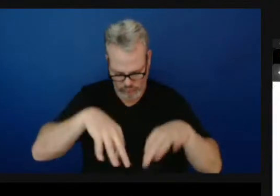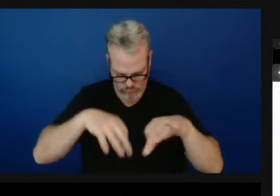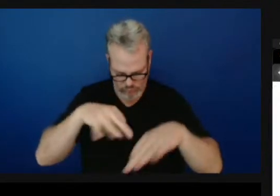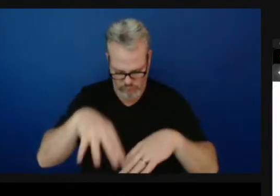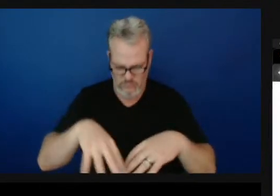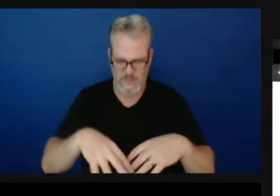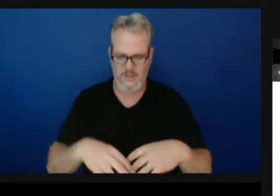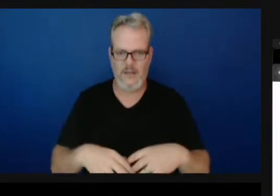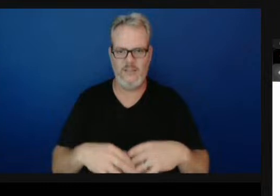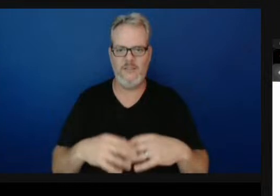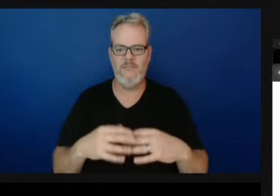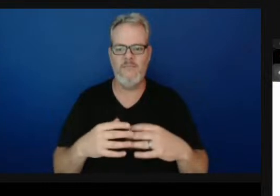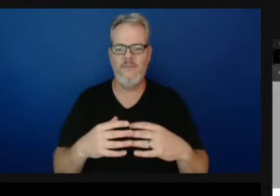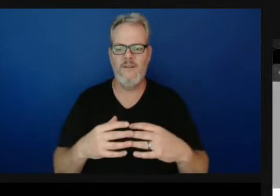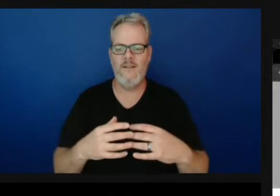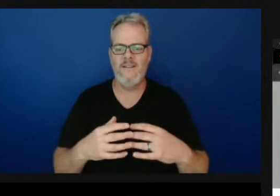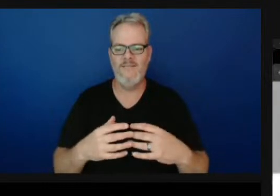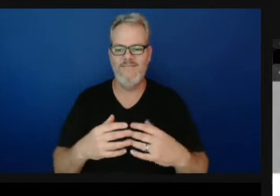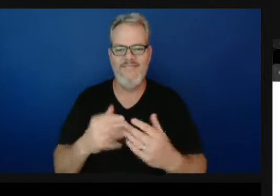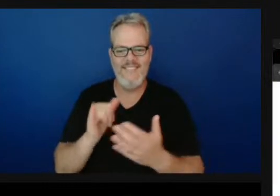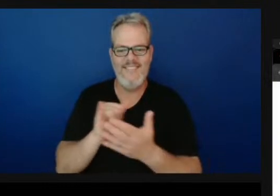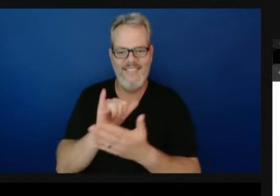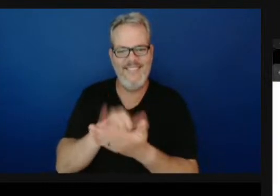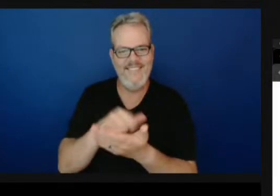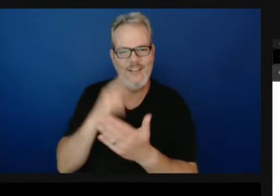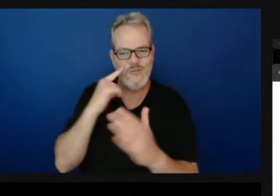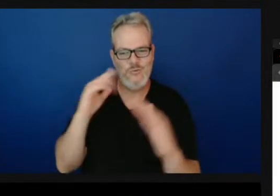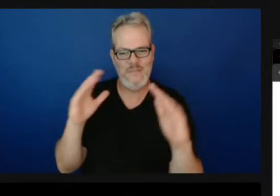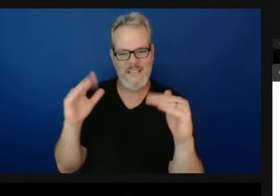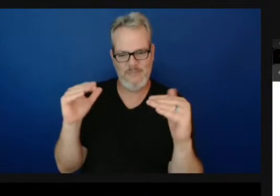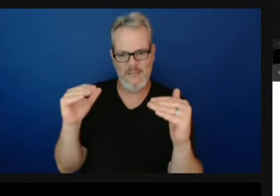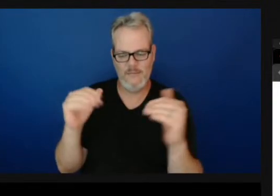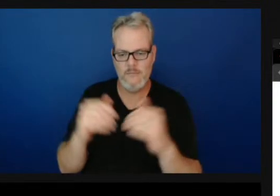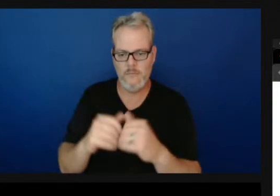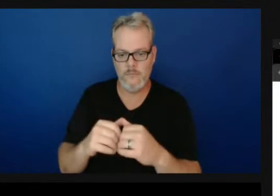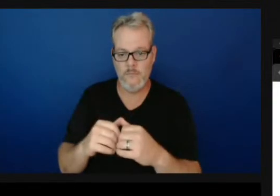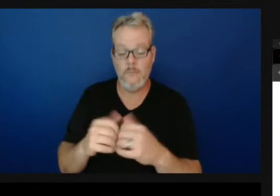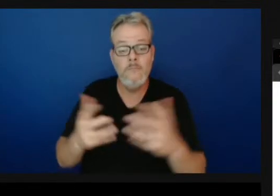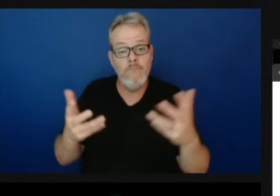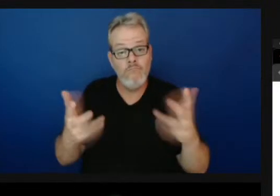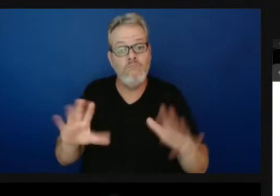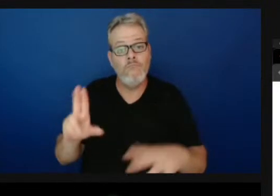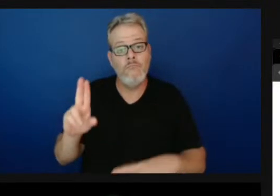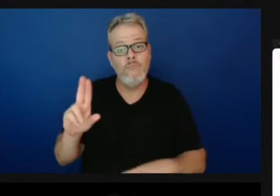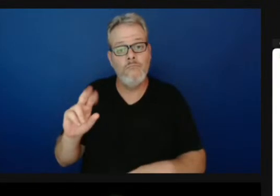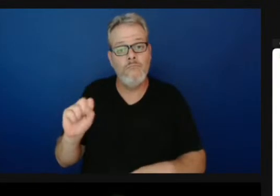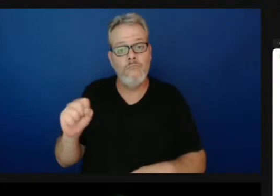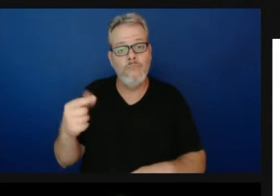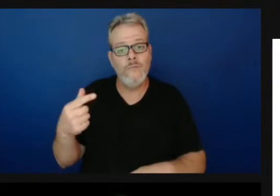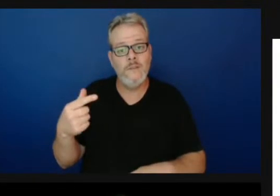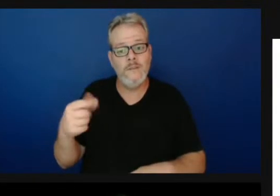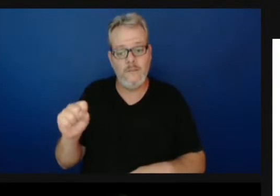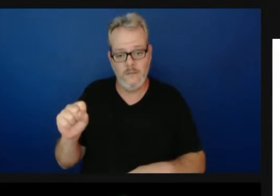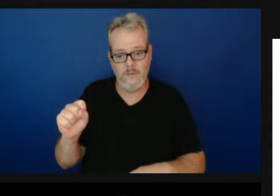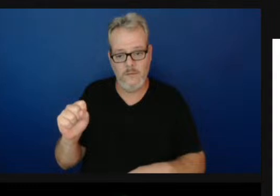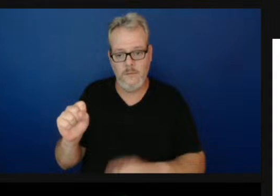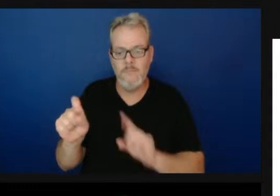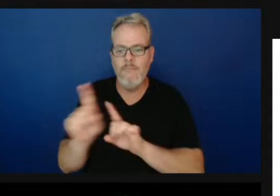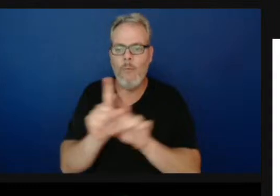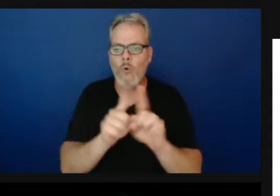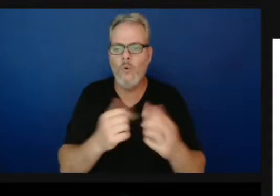things that you could expect. So those are the USGS surveys there. But we also